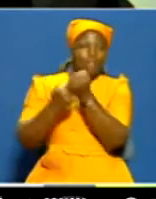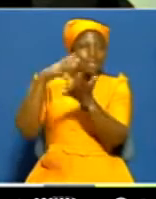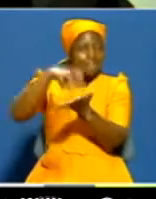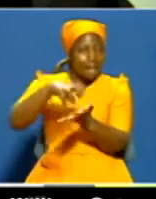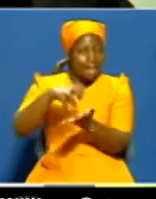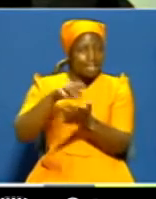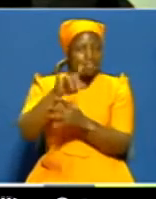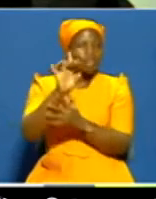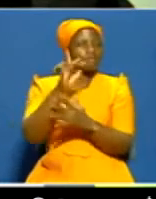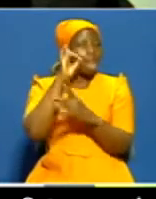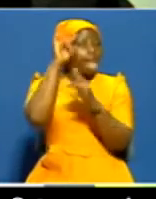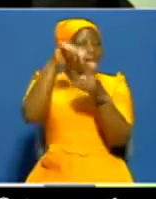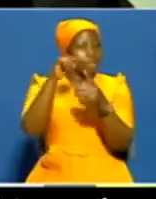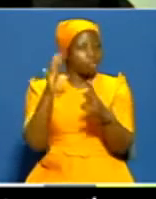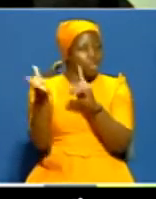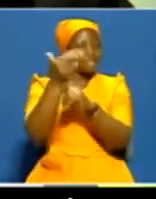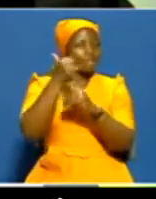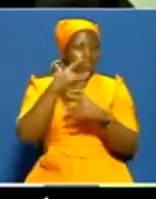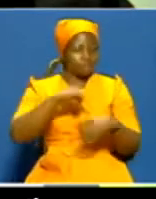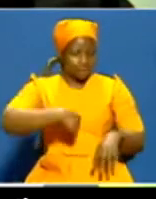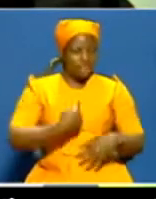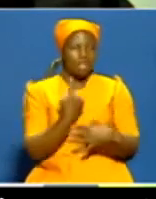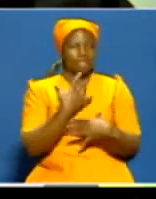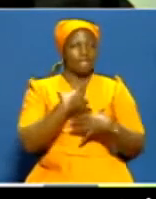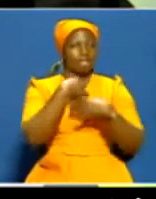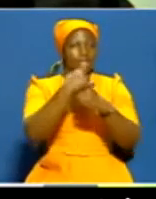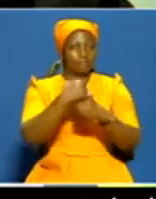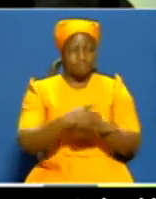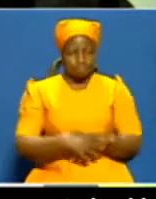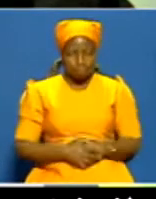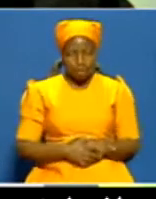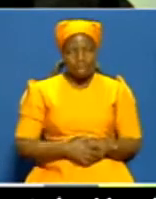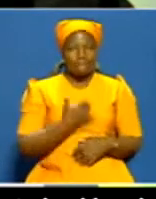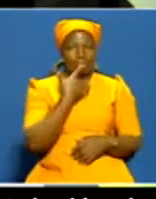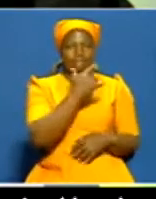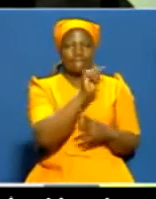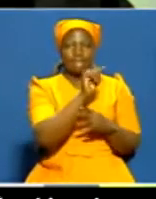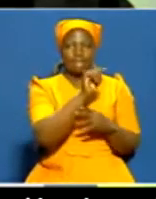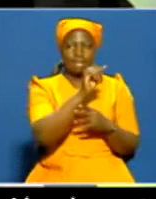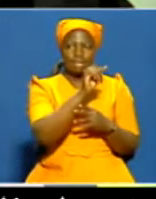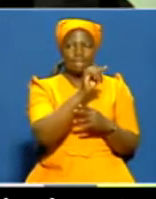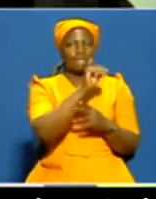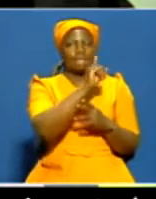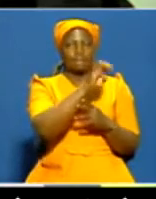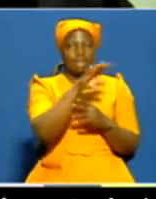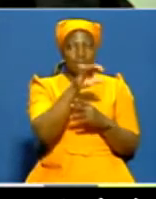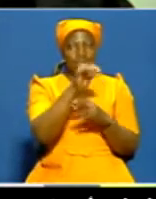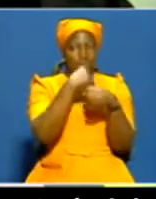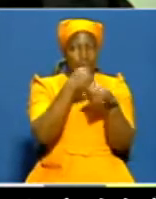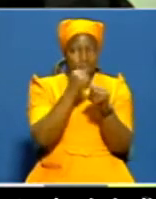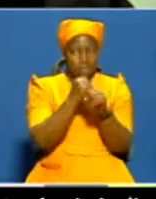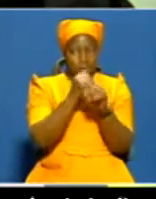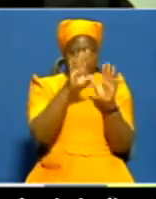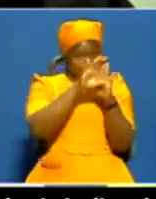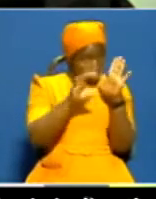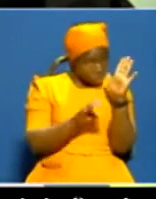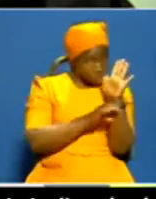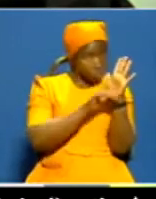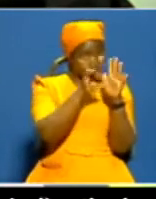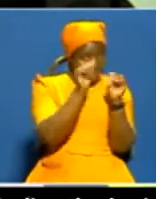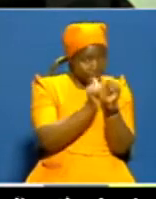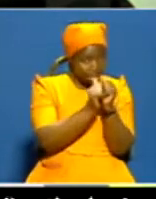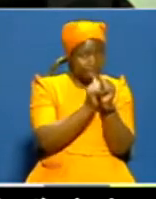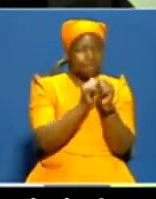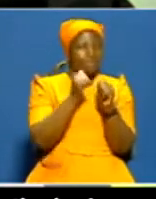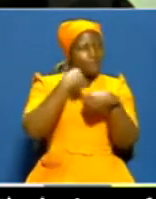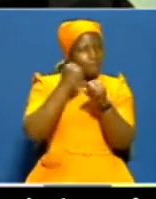the respondents claim the 2010 constitution was drafted after a long history of totalitarian rule, and the court should not accept